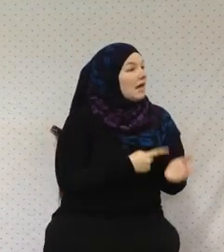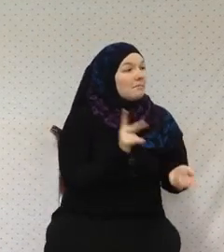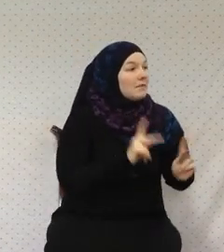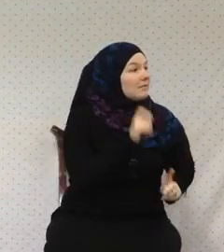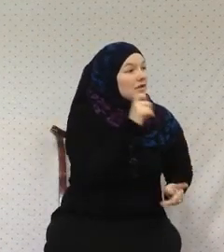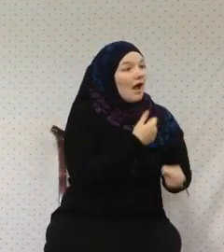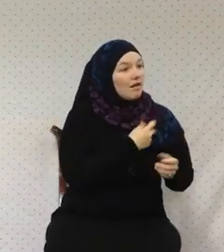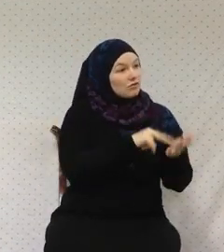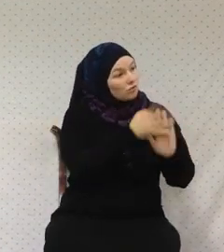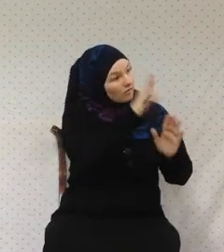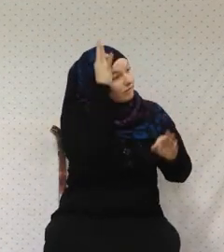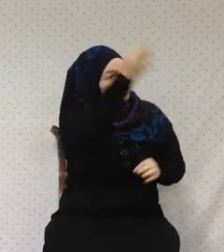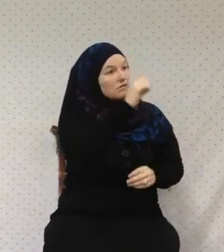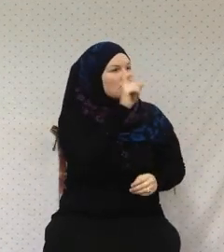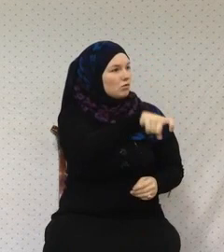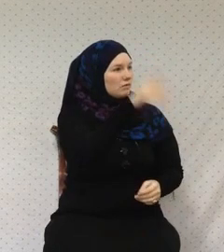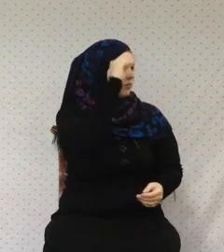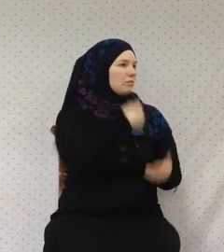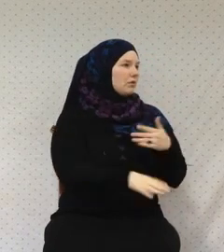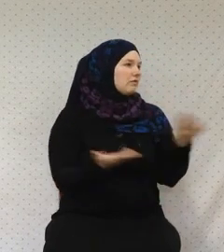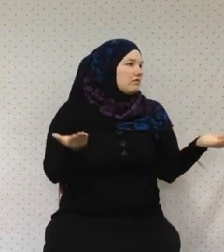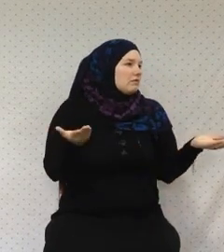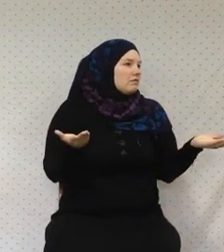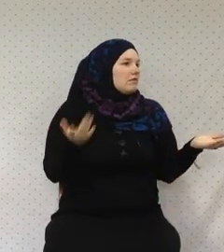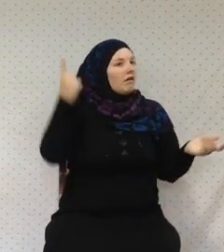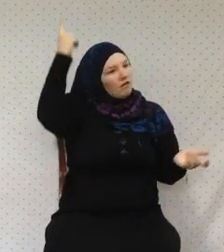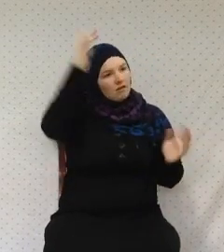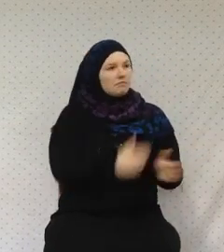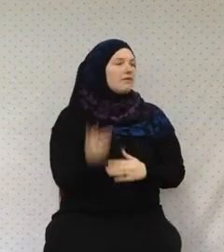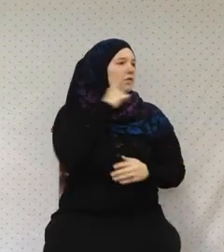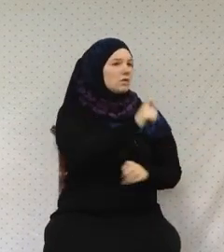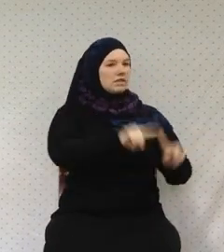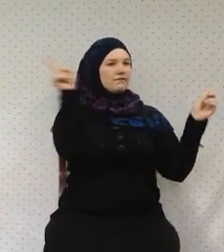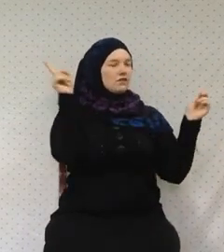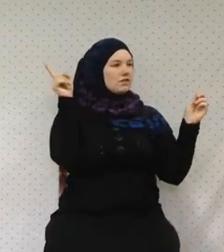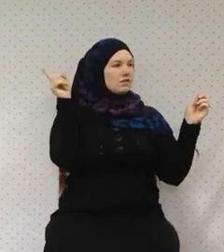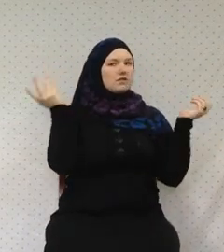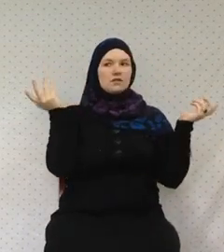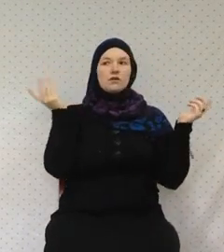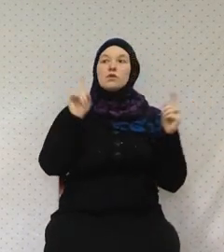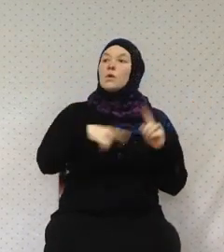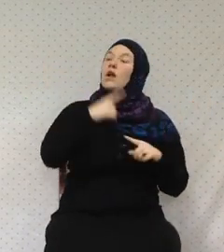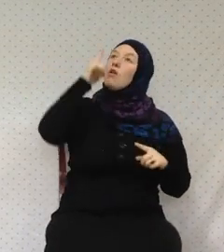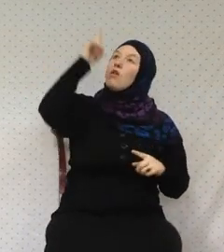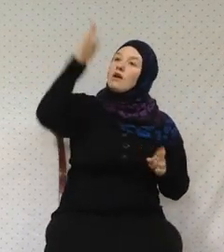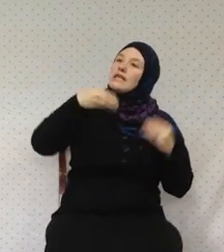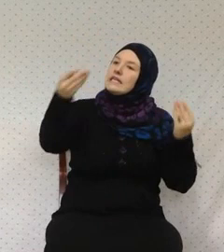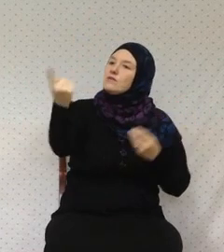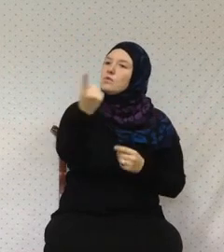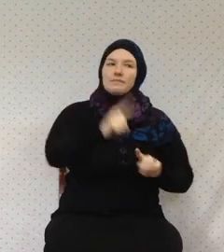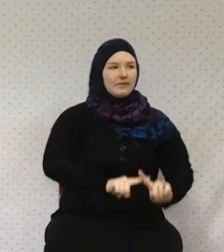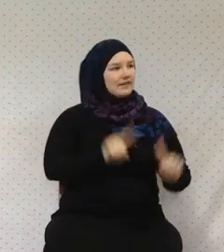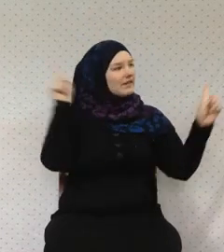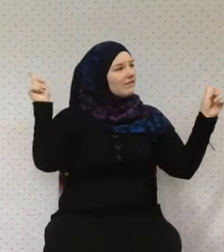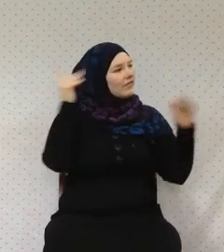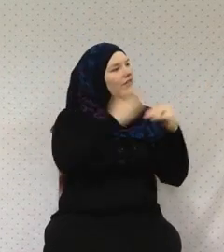this. It is us Muslims. So you have to be careful. So when Allah gives you something